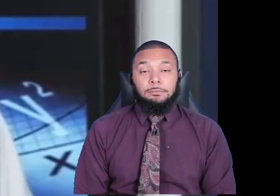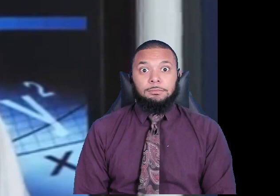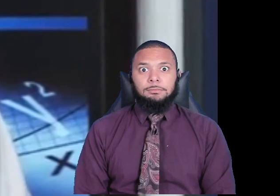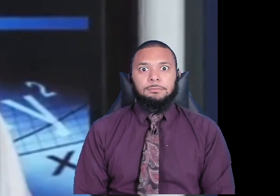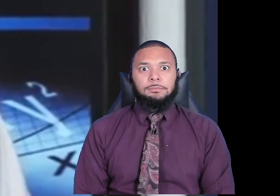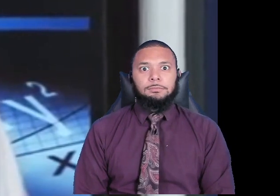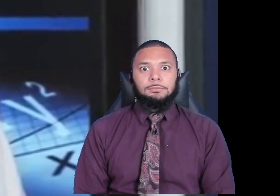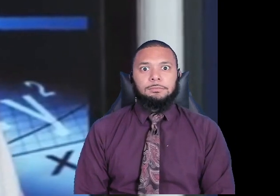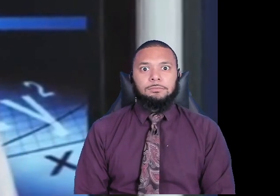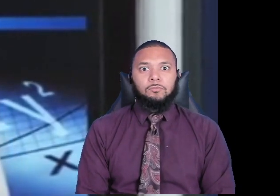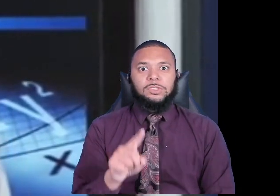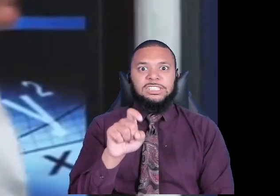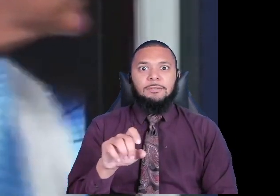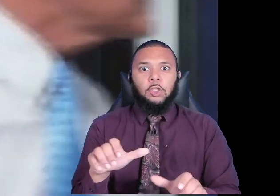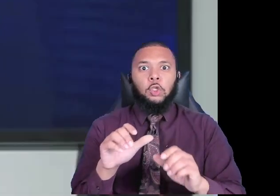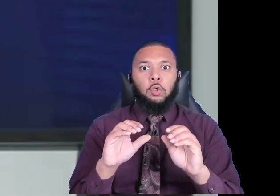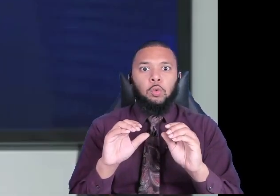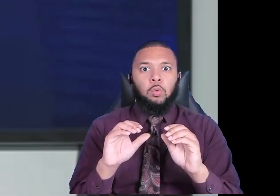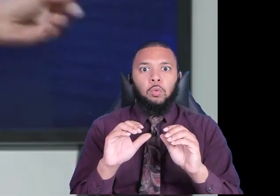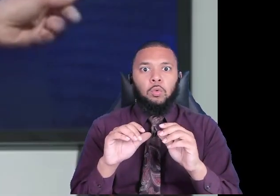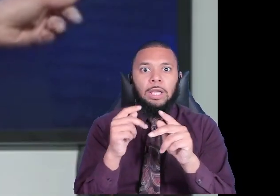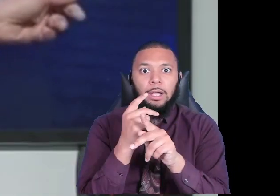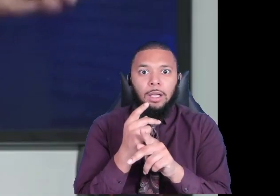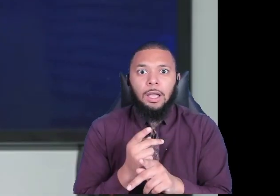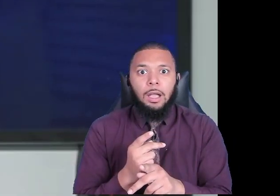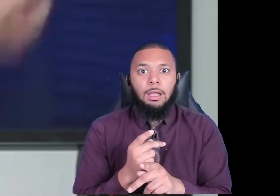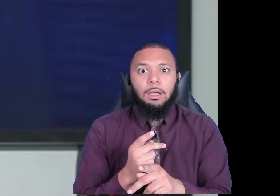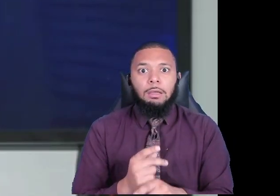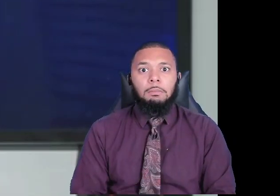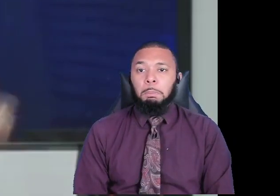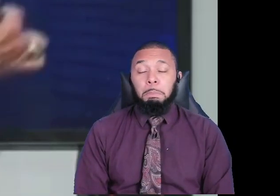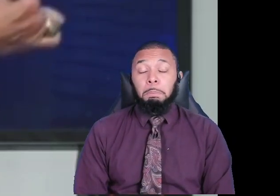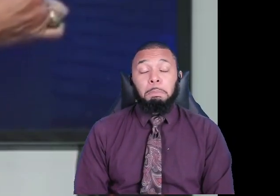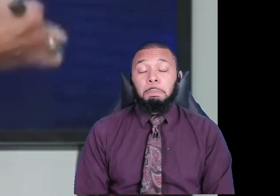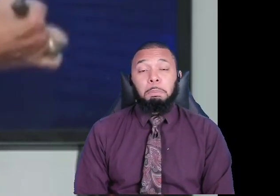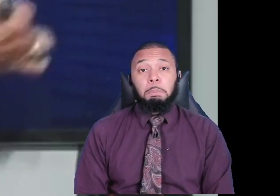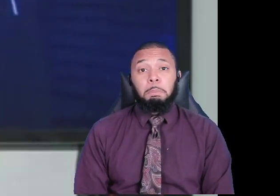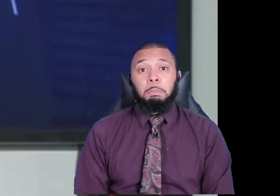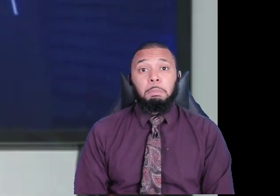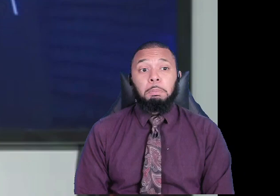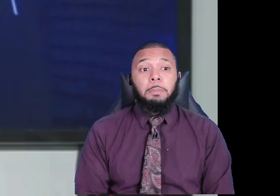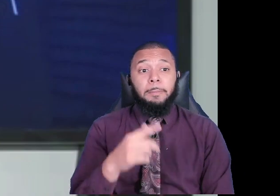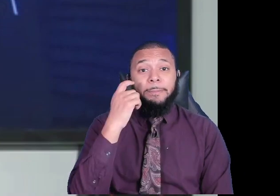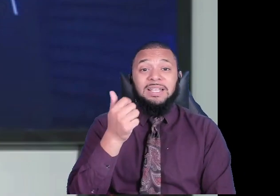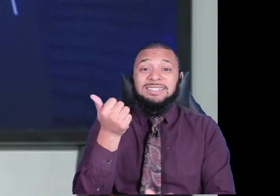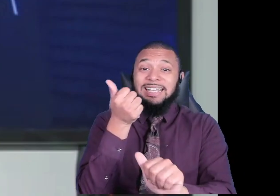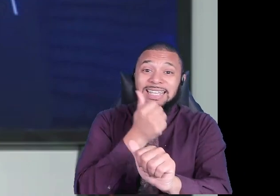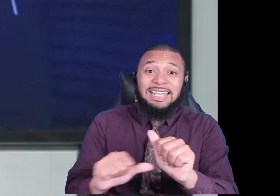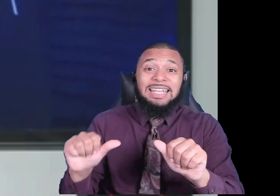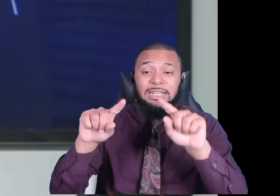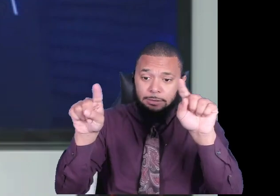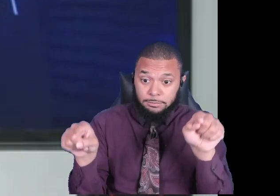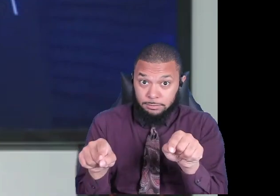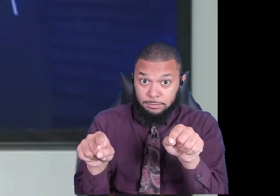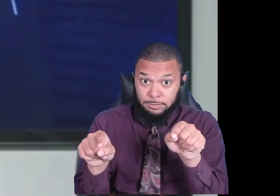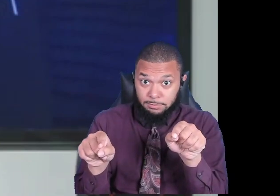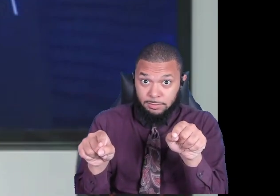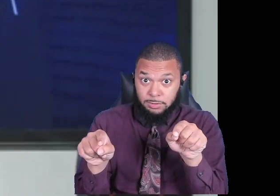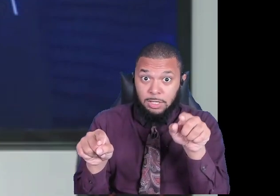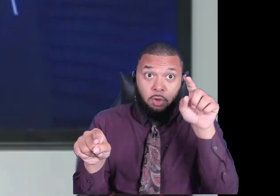you don't have to do anything, because anything to the 0 power is 1.